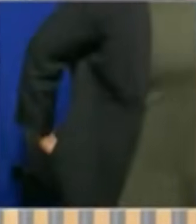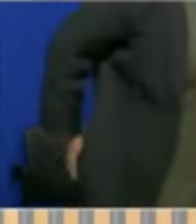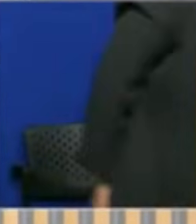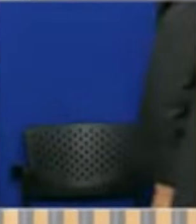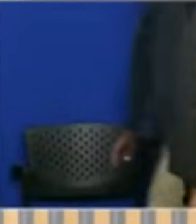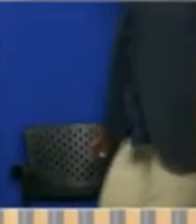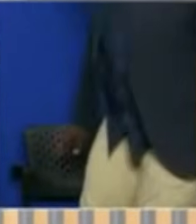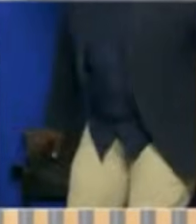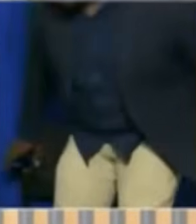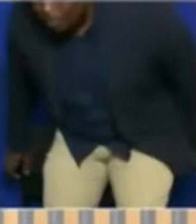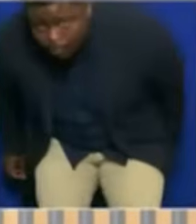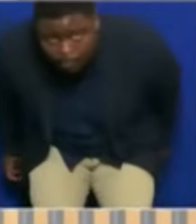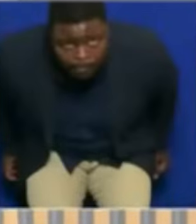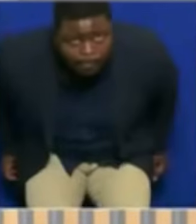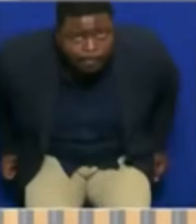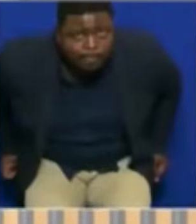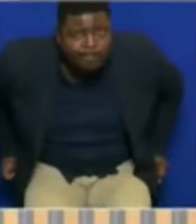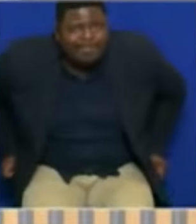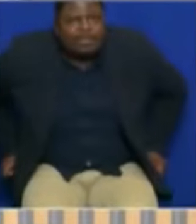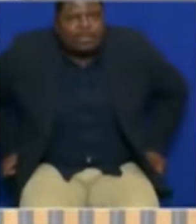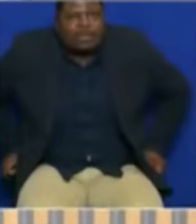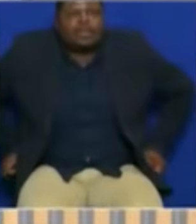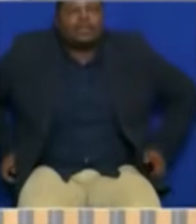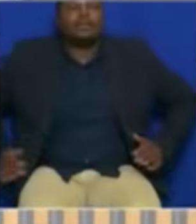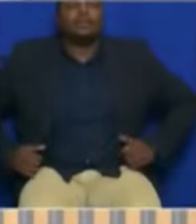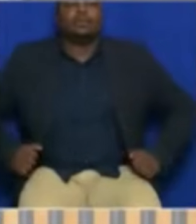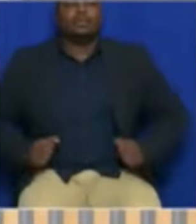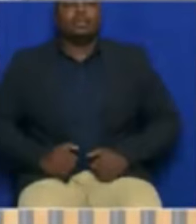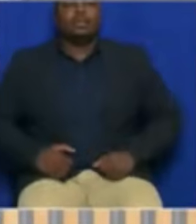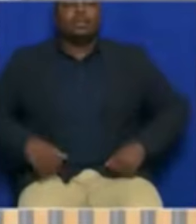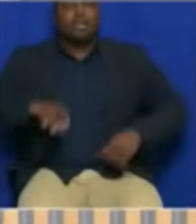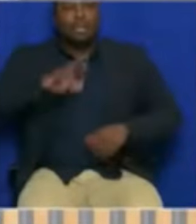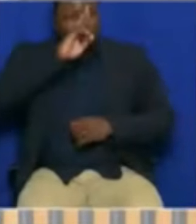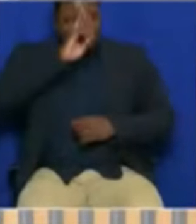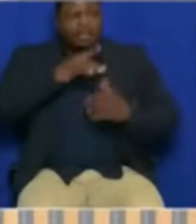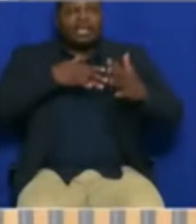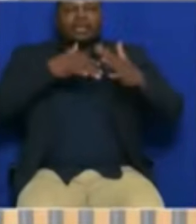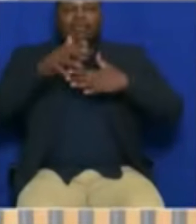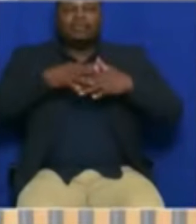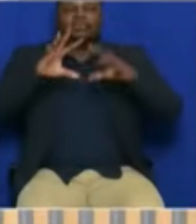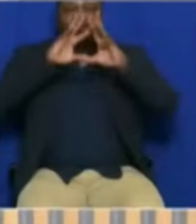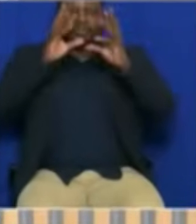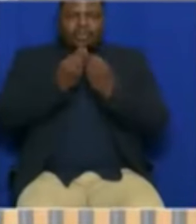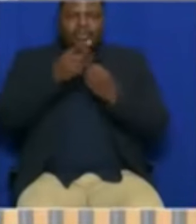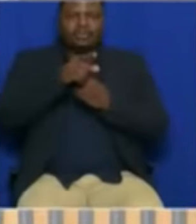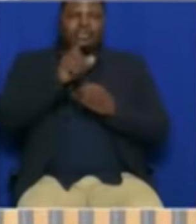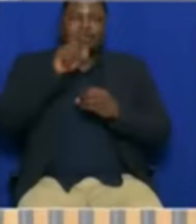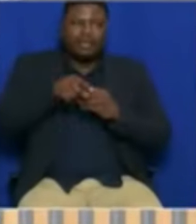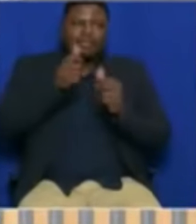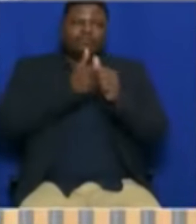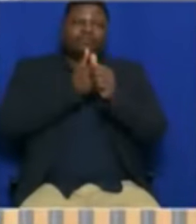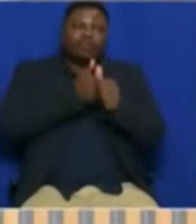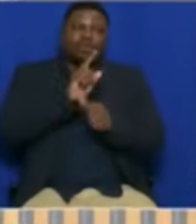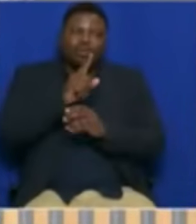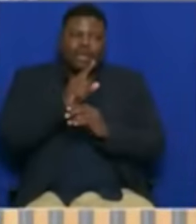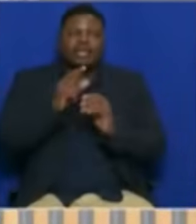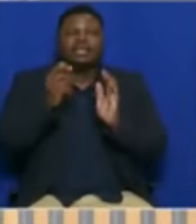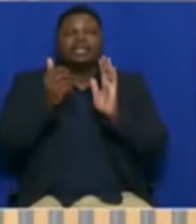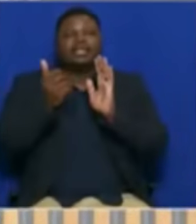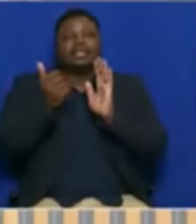is overreaching if it's not founded in the act. You may comment. Thank you, Chair. Thank you, Commissioner. I take